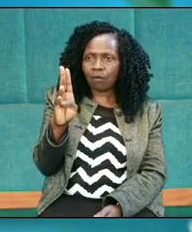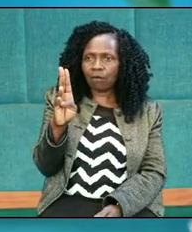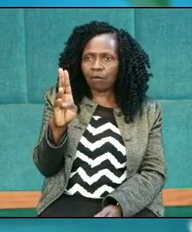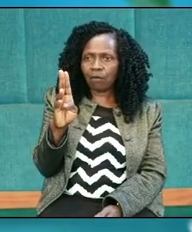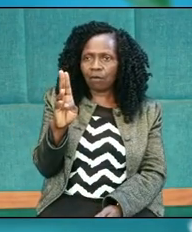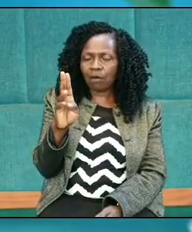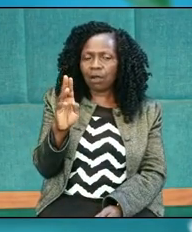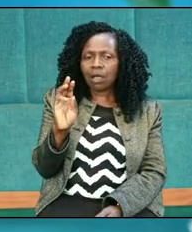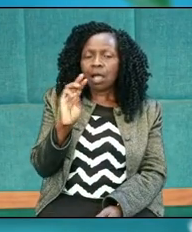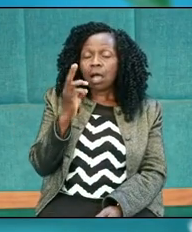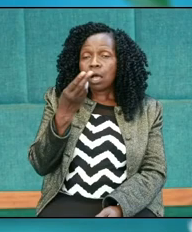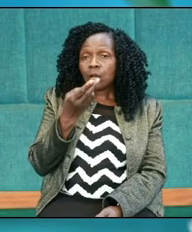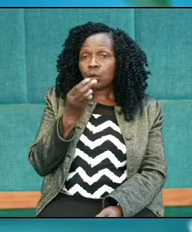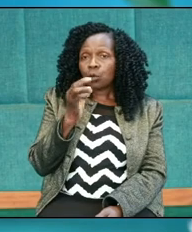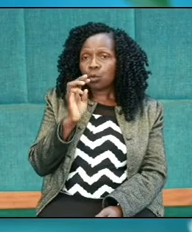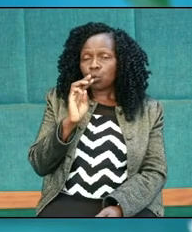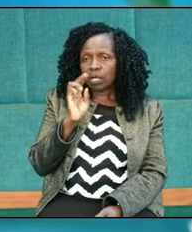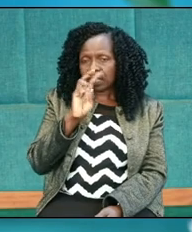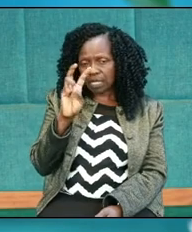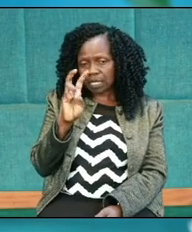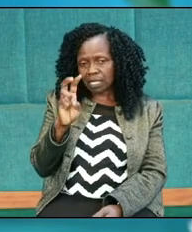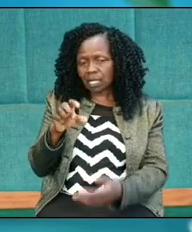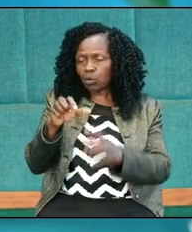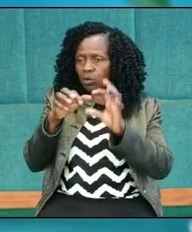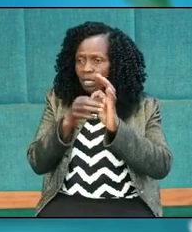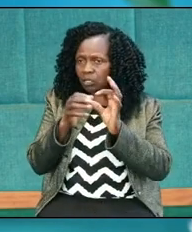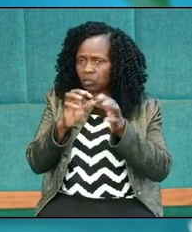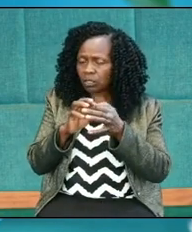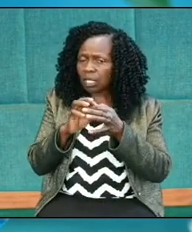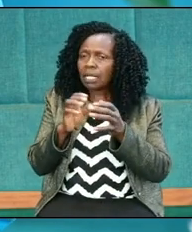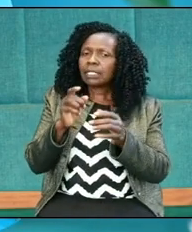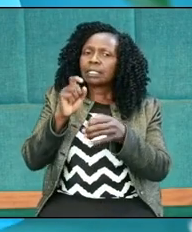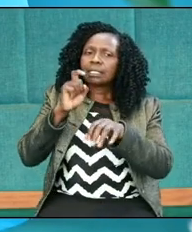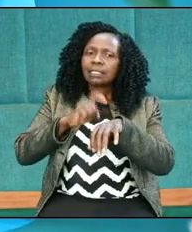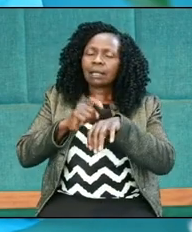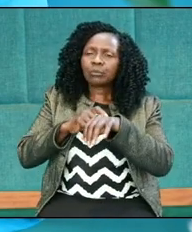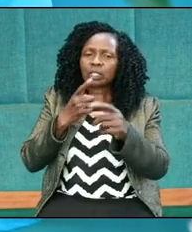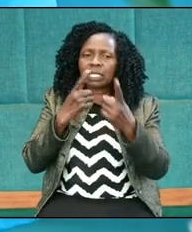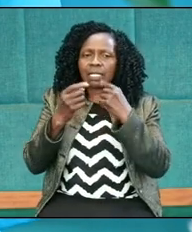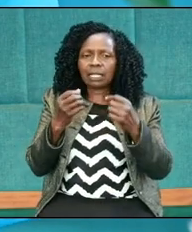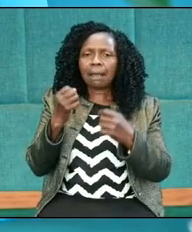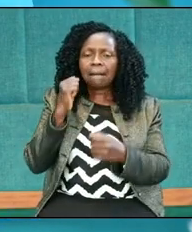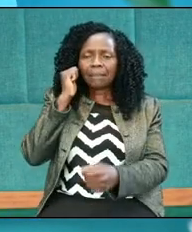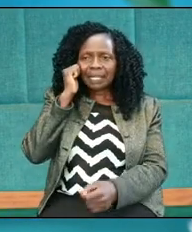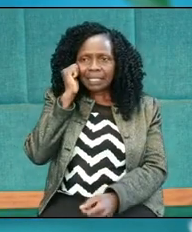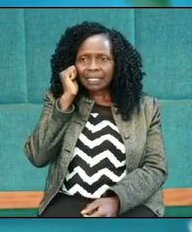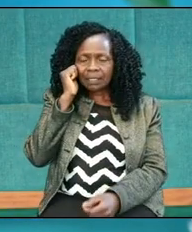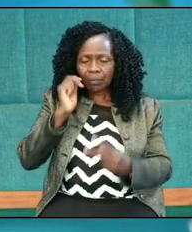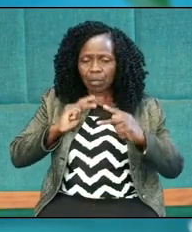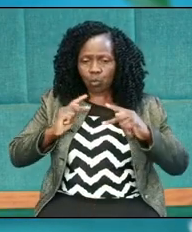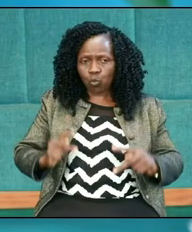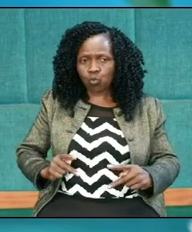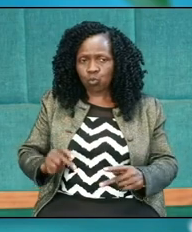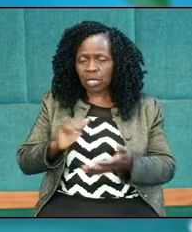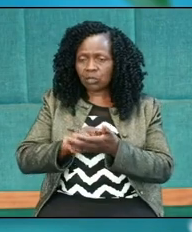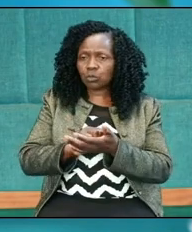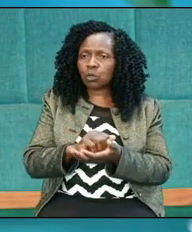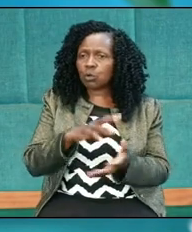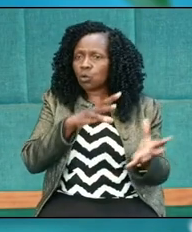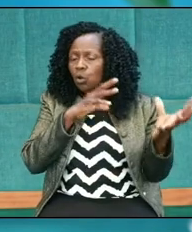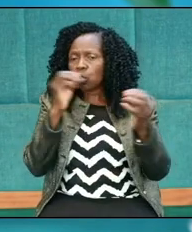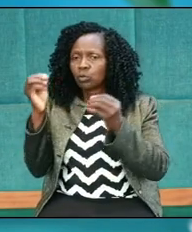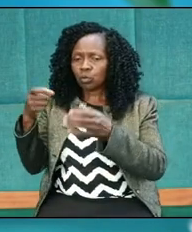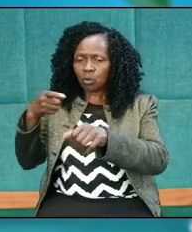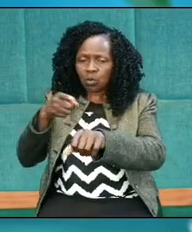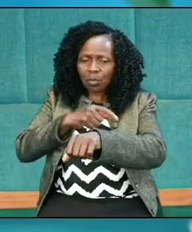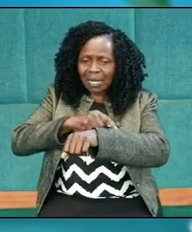we seeing the connection? When we are telling patients, for example, that you are going to theater, you